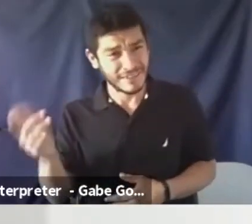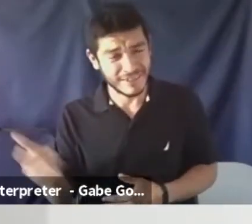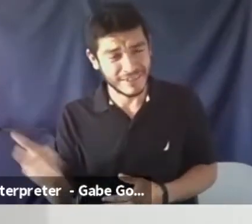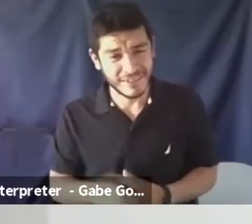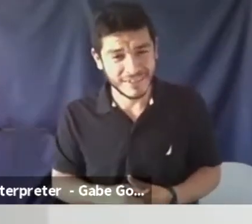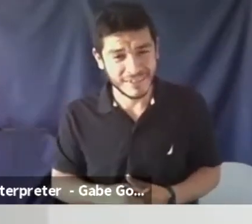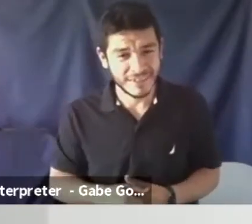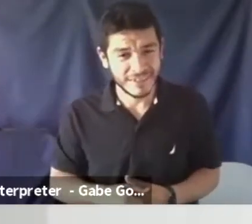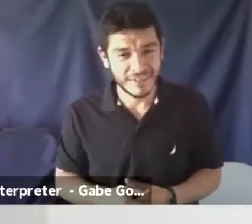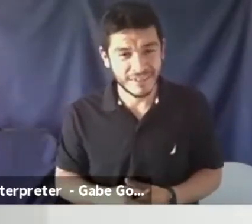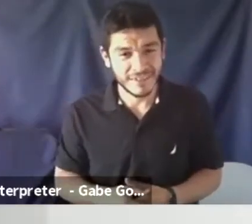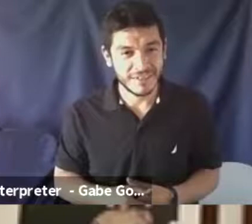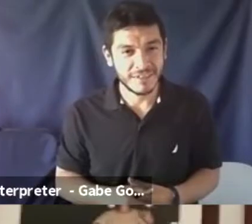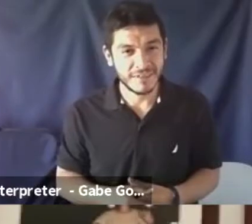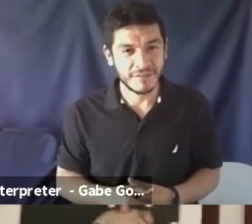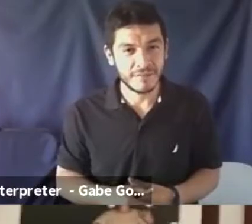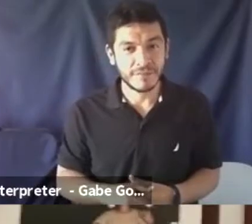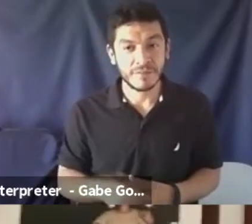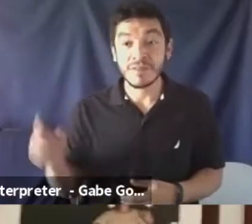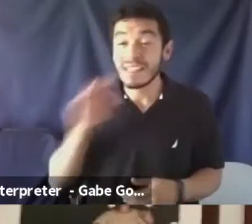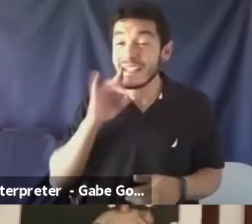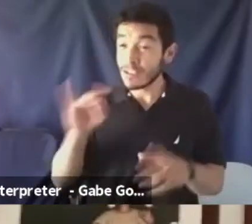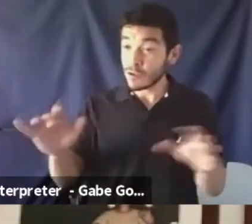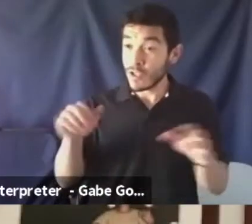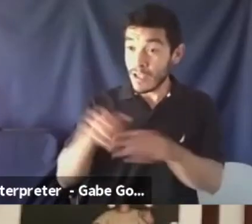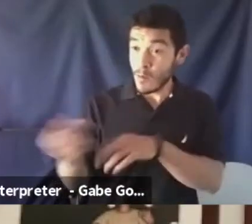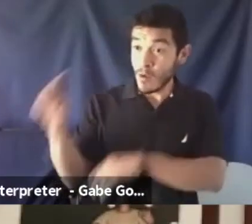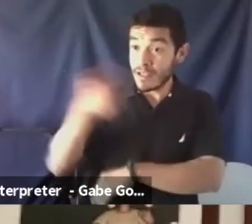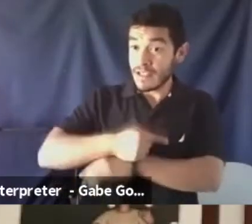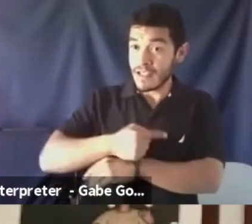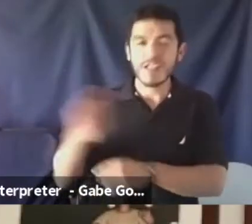Yeah. Did you do it in one day? Yeah, we